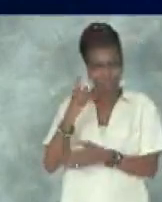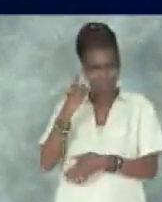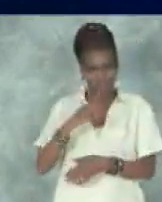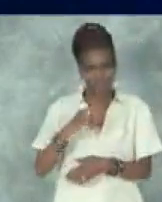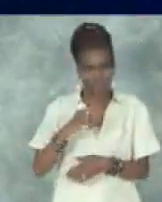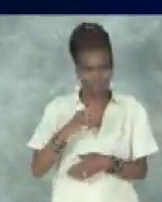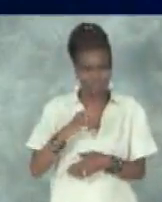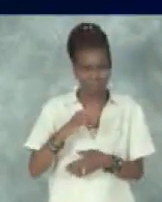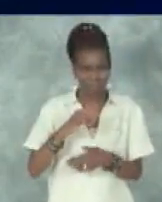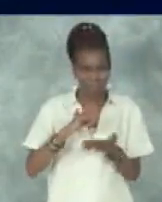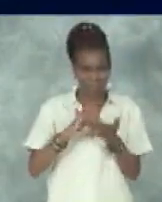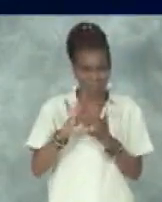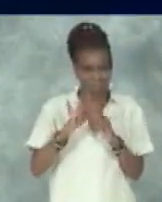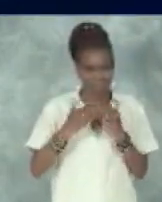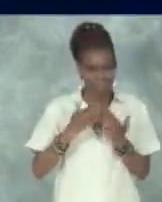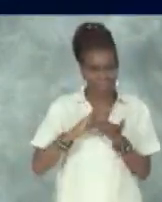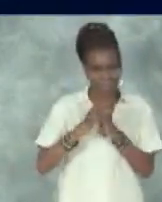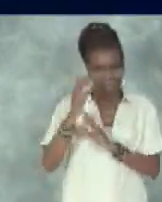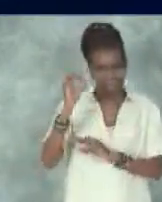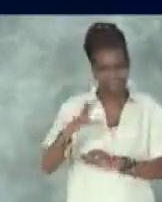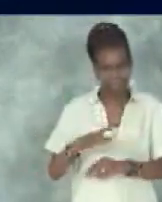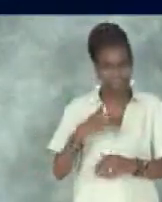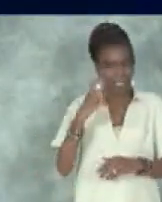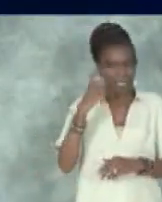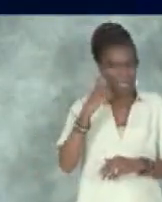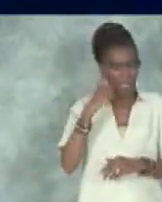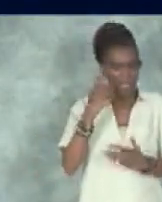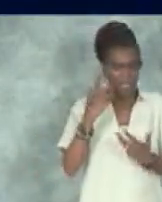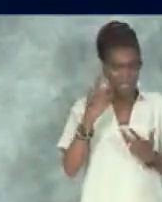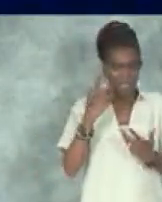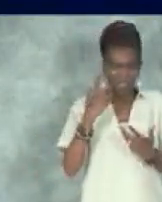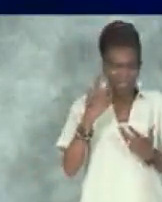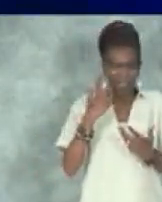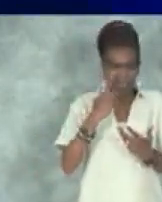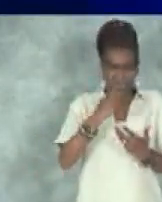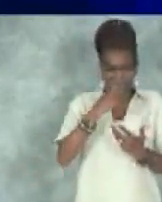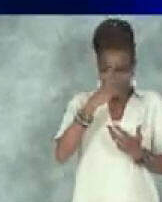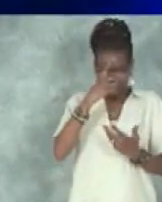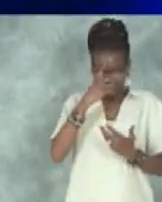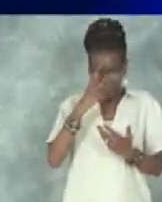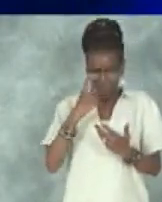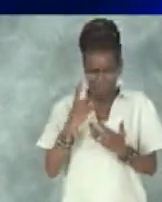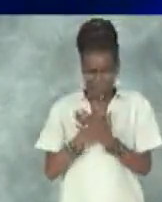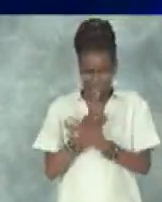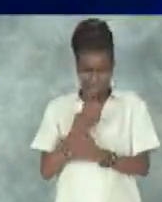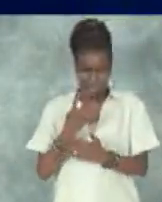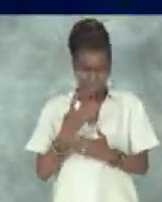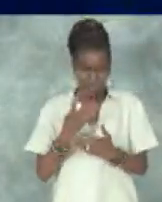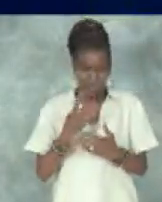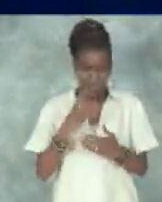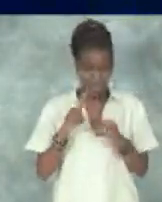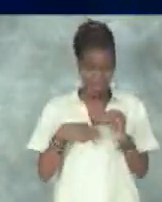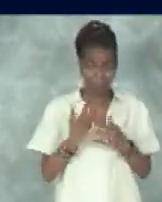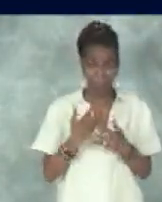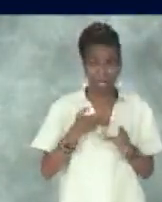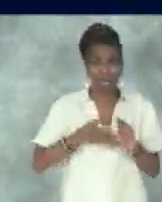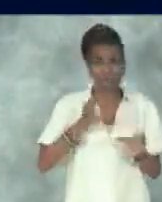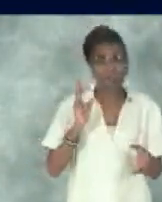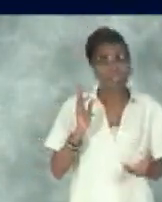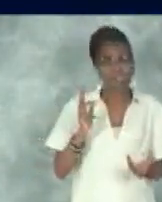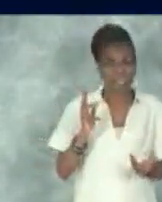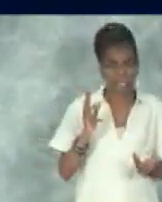like quitting, those moments when God's voice is not as clear, those moments when it